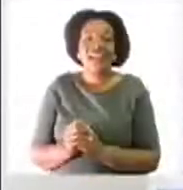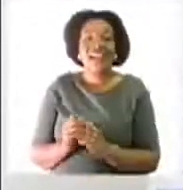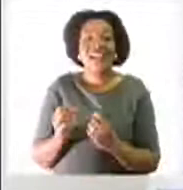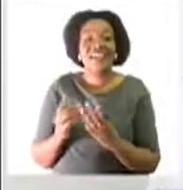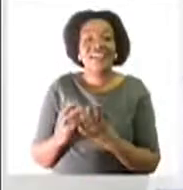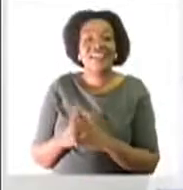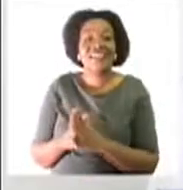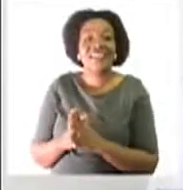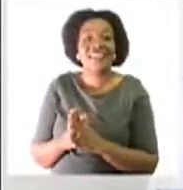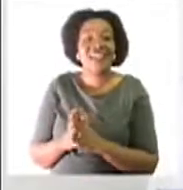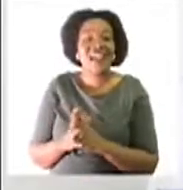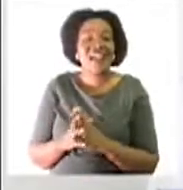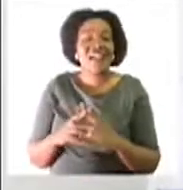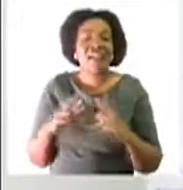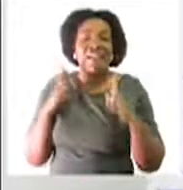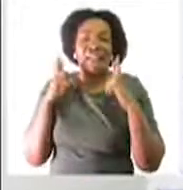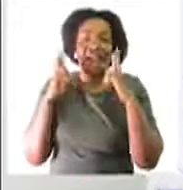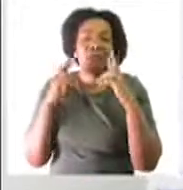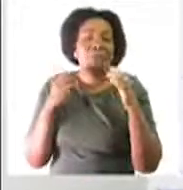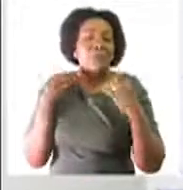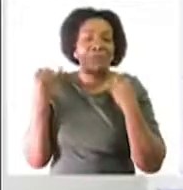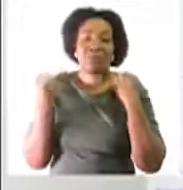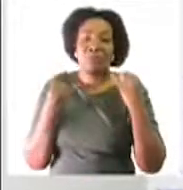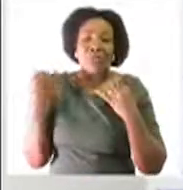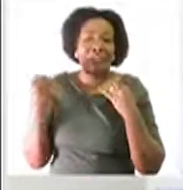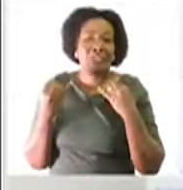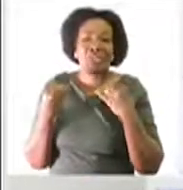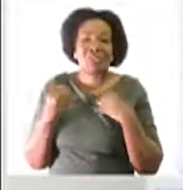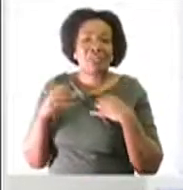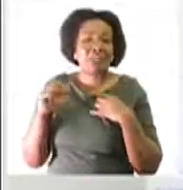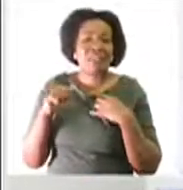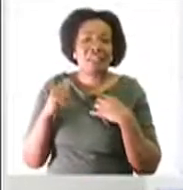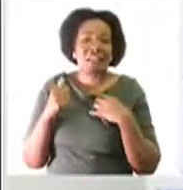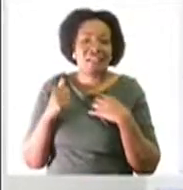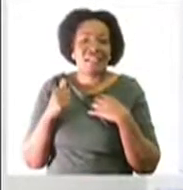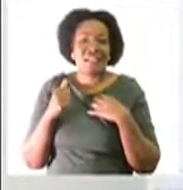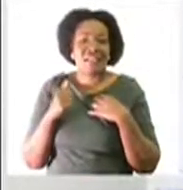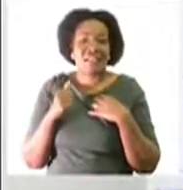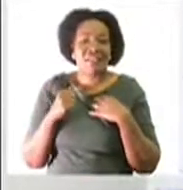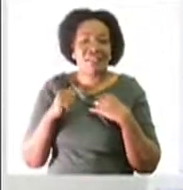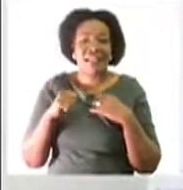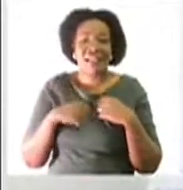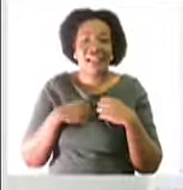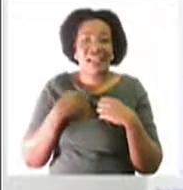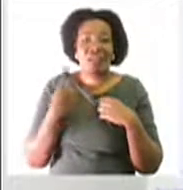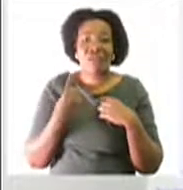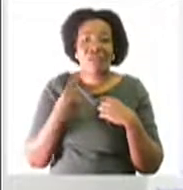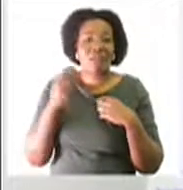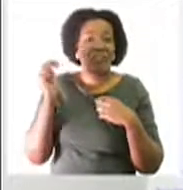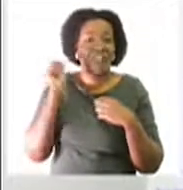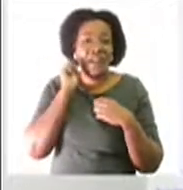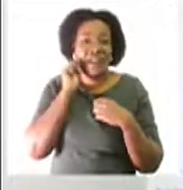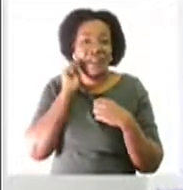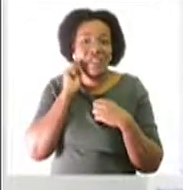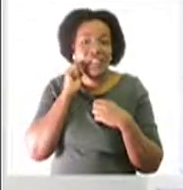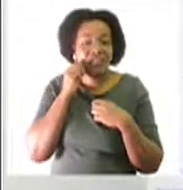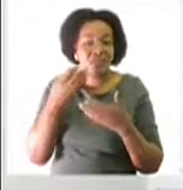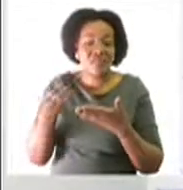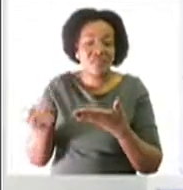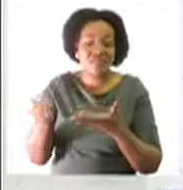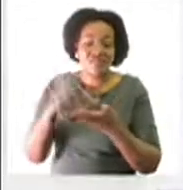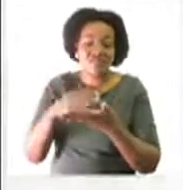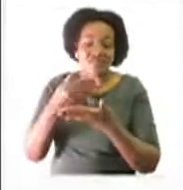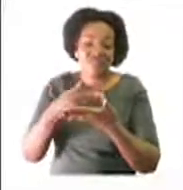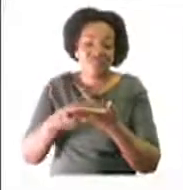Alright, I hope you have enjoyed our previous lessons on possessive nouns, the spelling of the words. I would like for you to turn to page